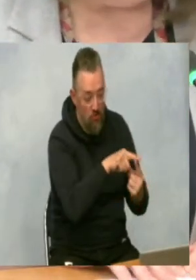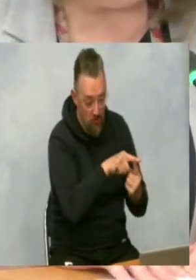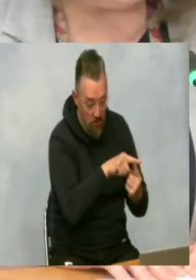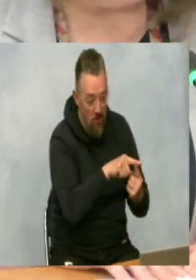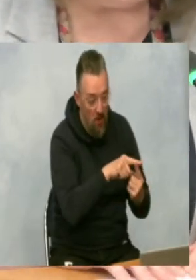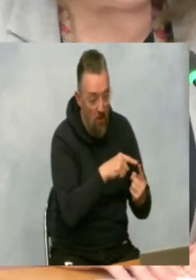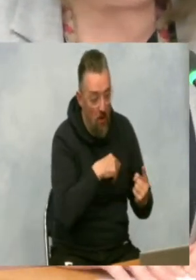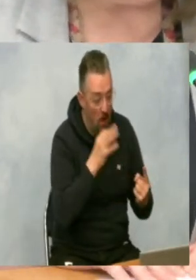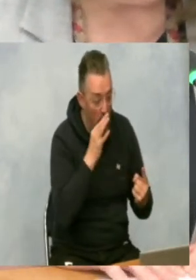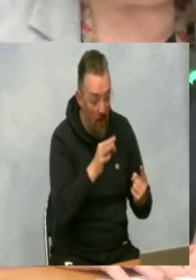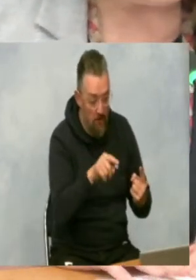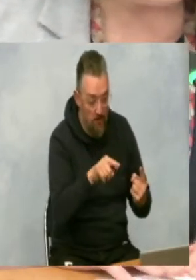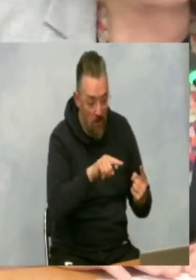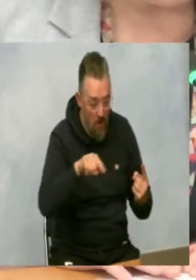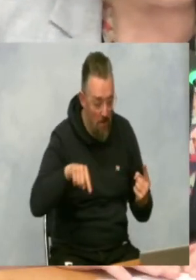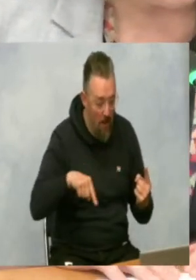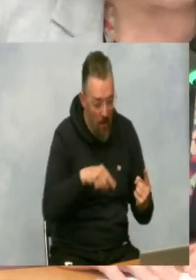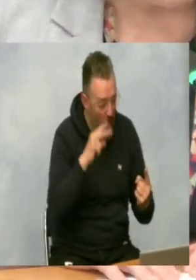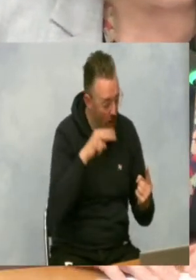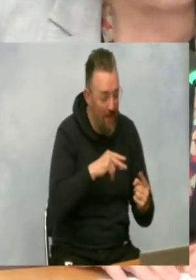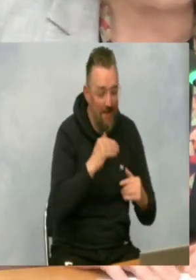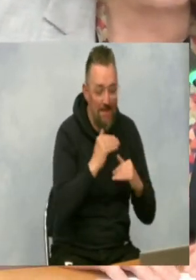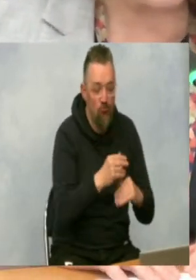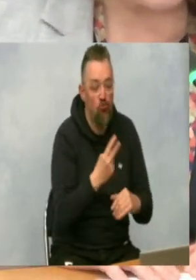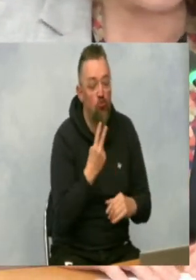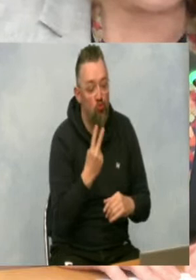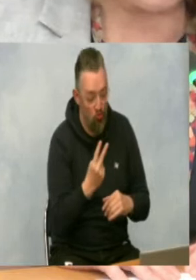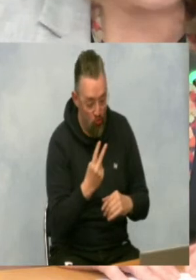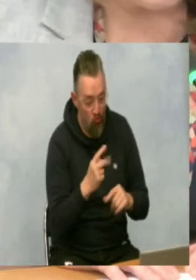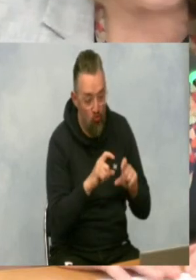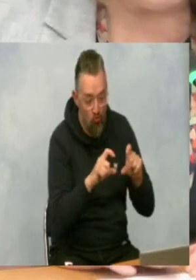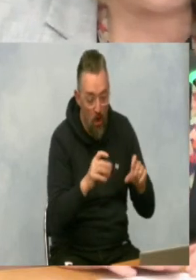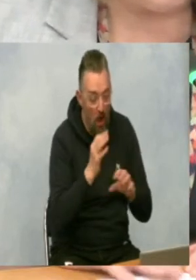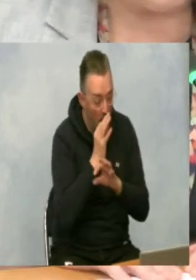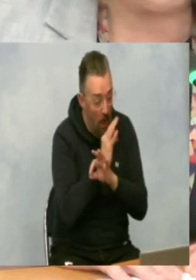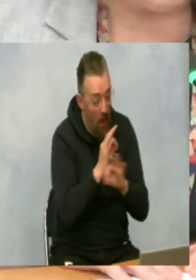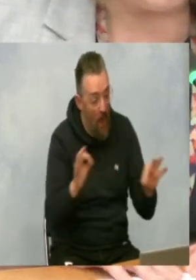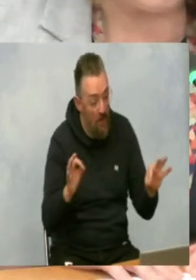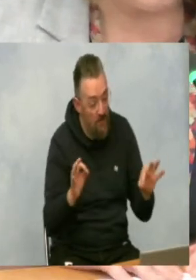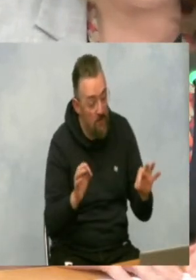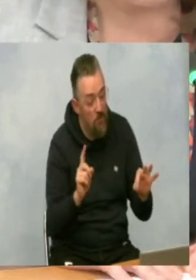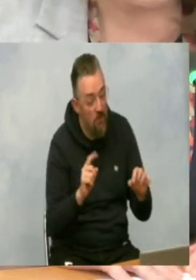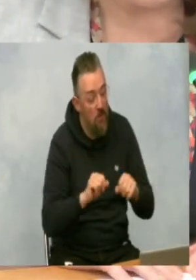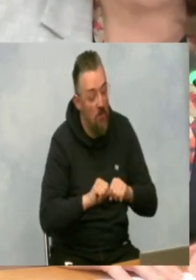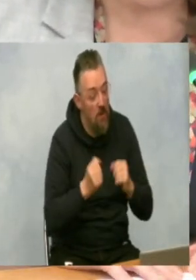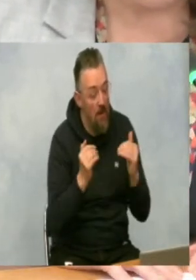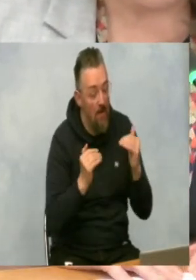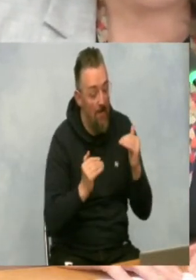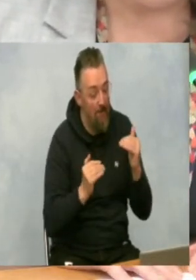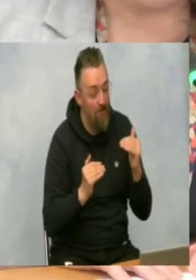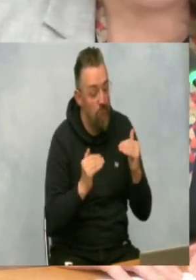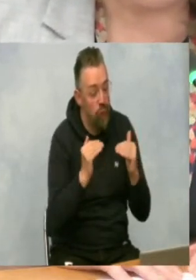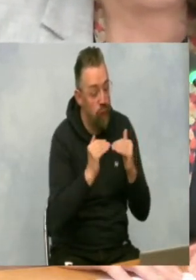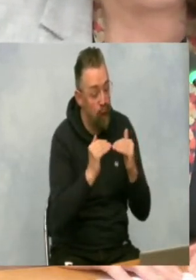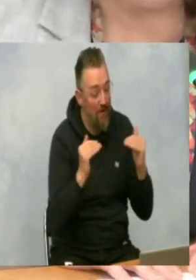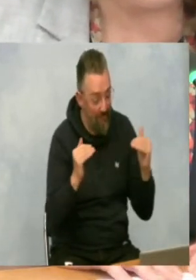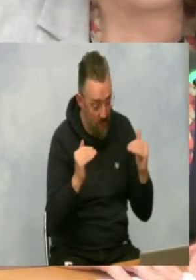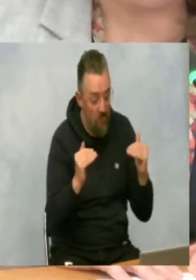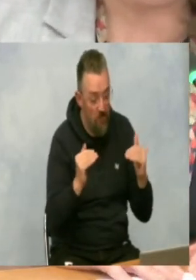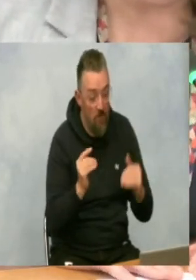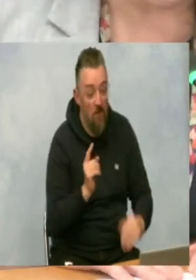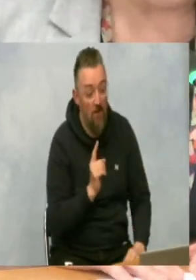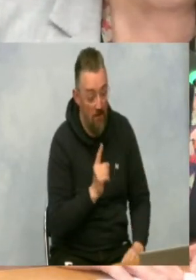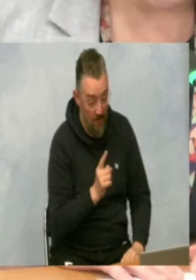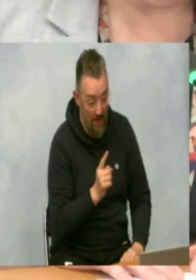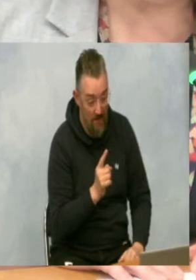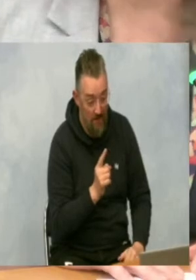refer members back to section 2 of the report and ask that the break-even position on the housing revenue account